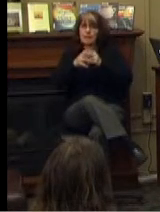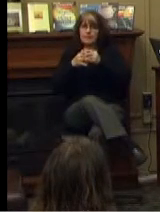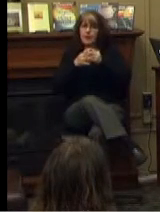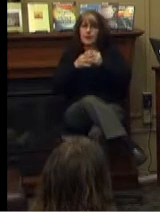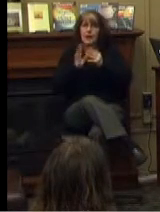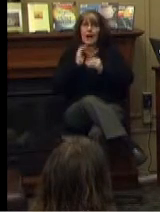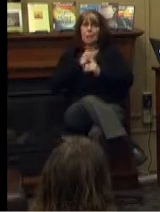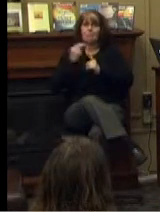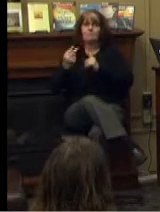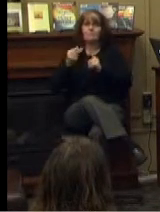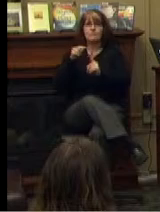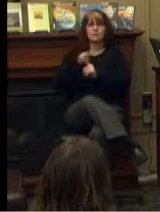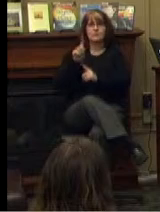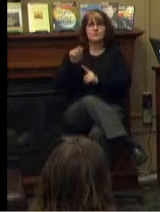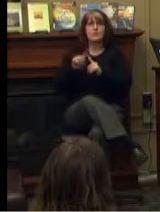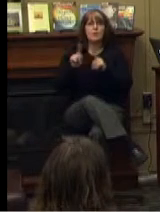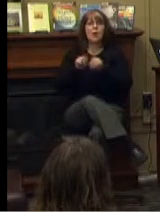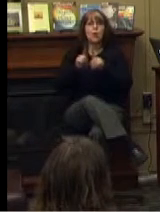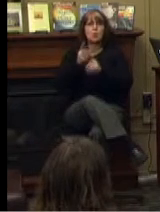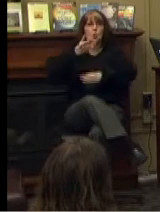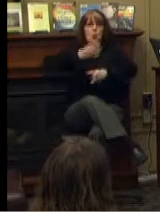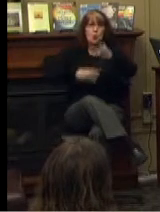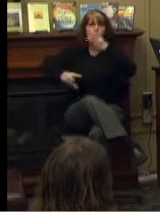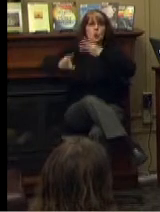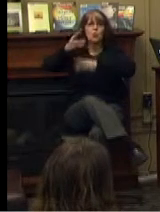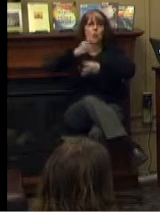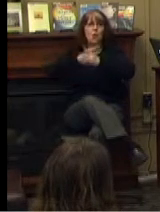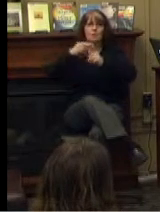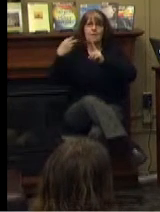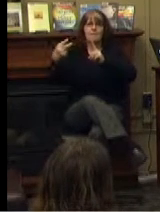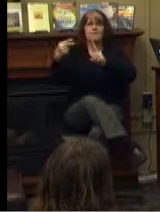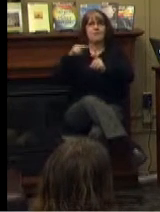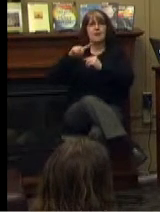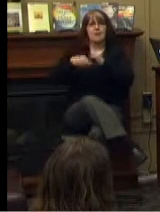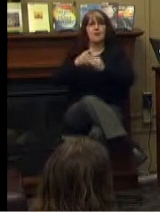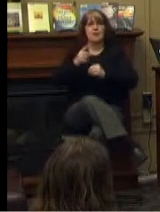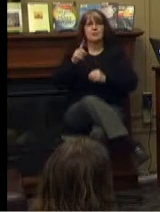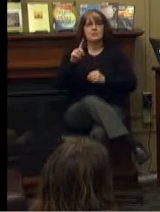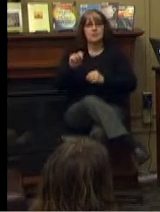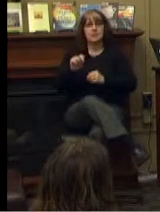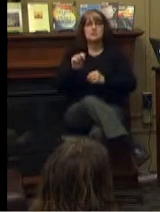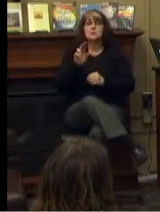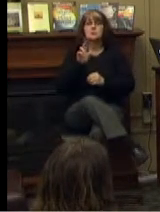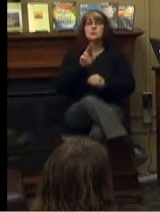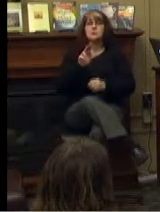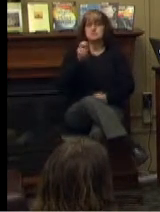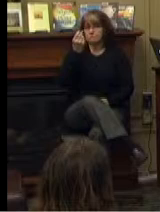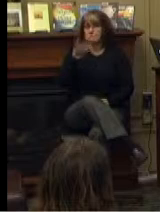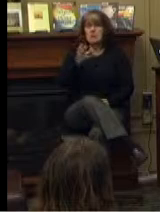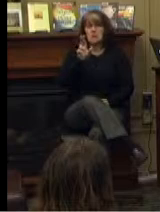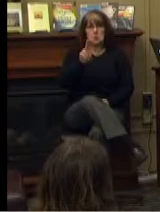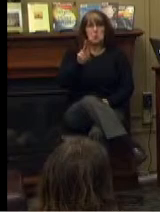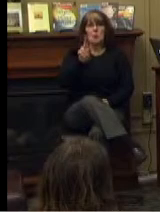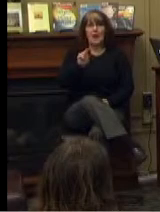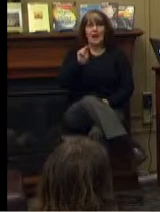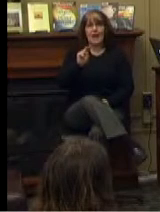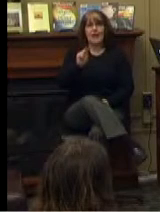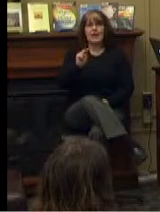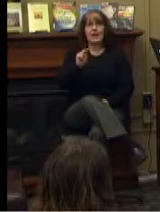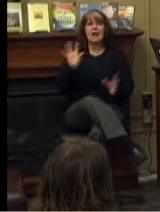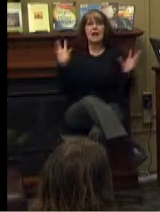also globally, what's the view of disability. So the UN Convention, it was a turning point in my life. I actually had the opportunity to go